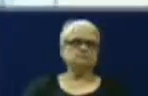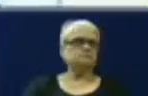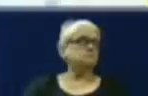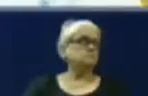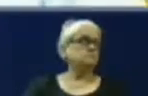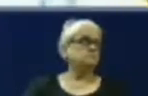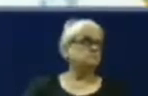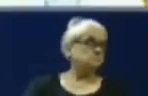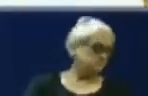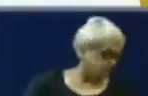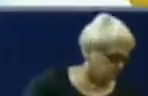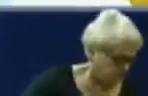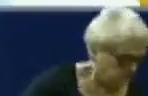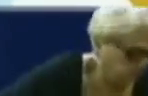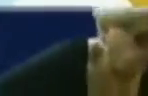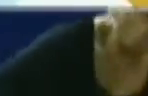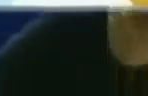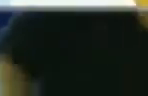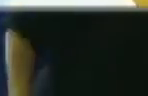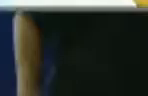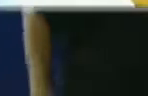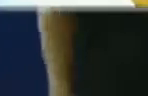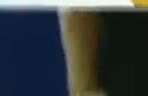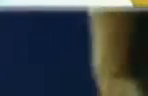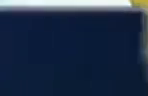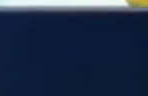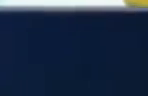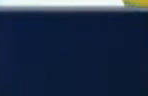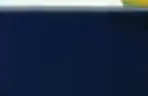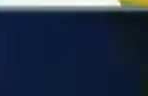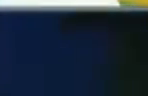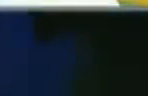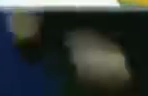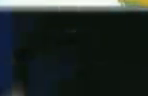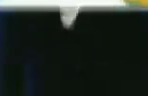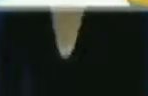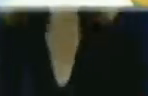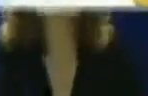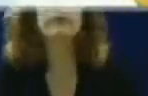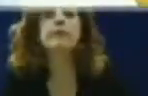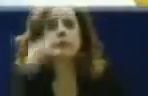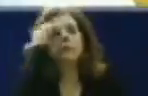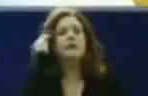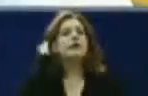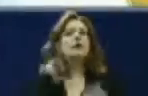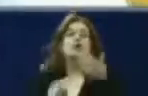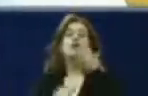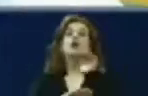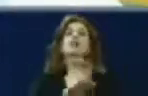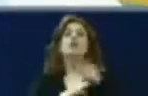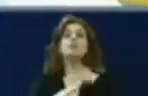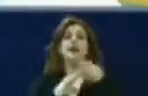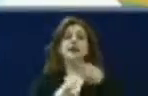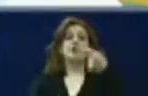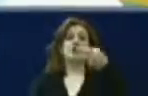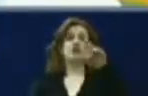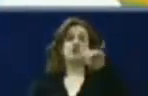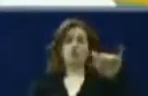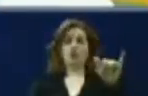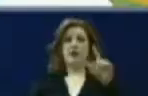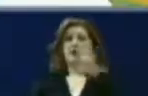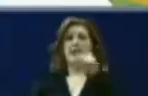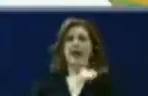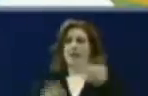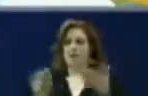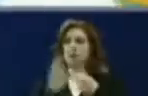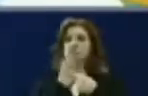Good evening. My name is Gregory Grisette. I started the robotics program at Westport Middle 8 years ago, and I'm proud to